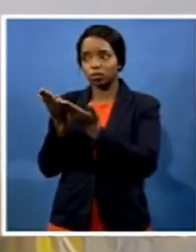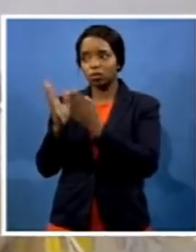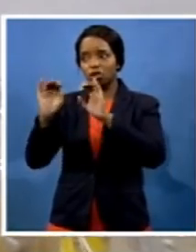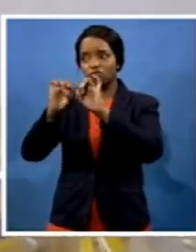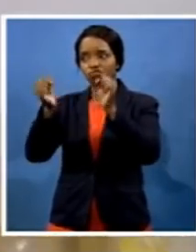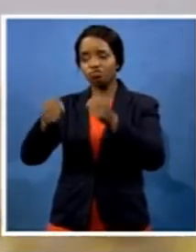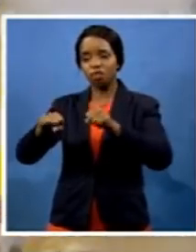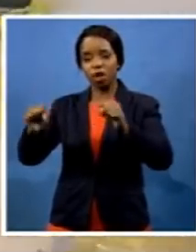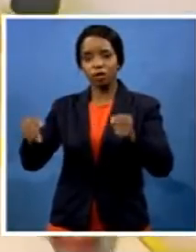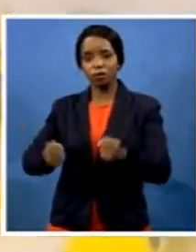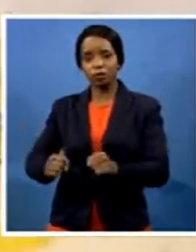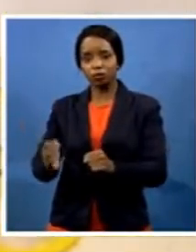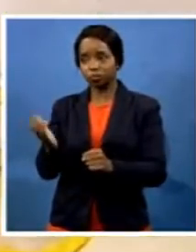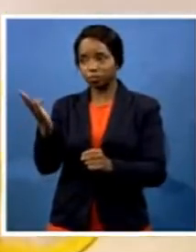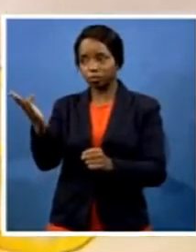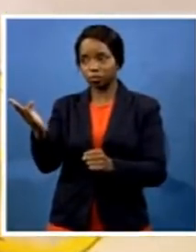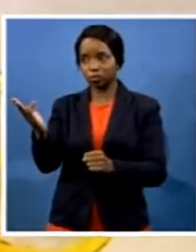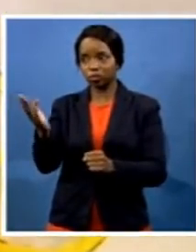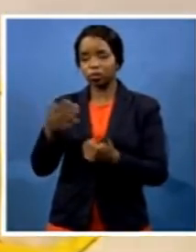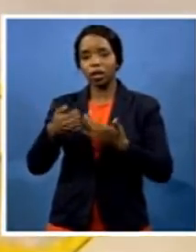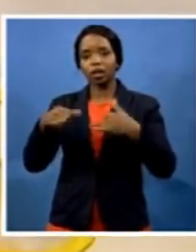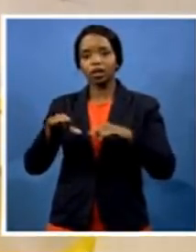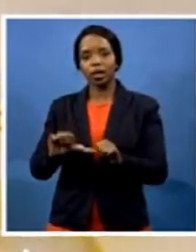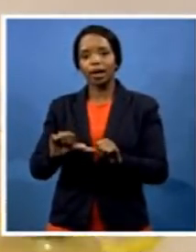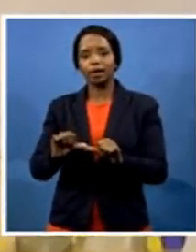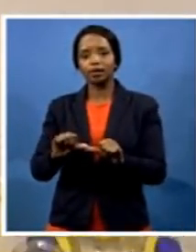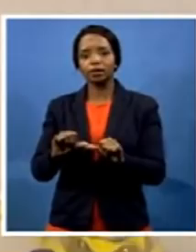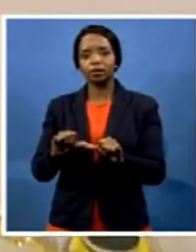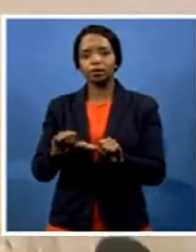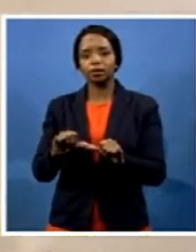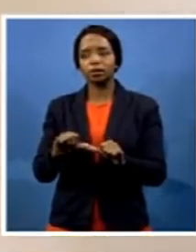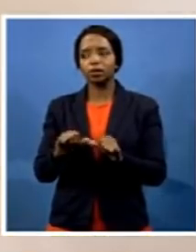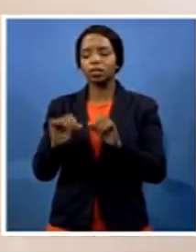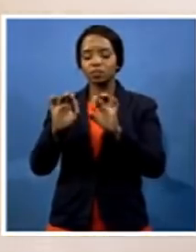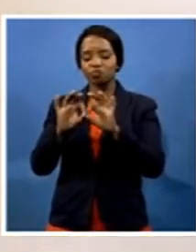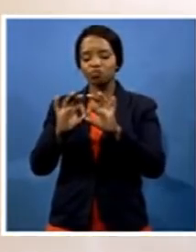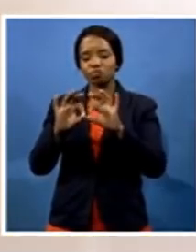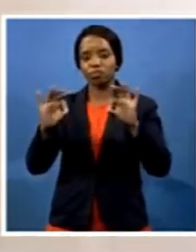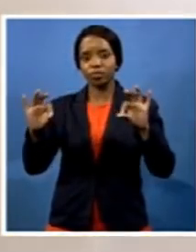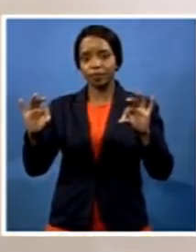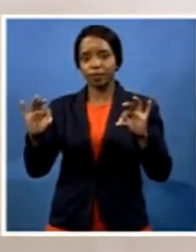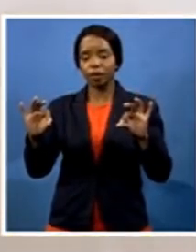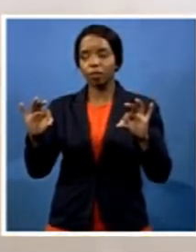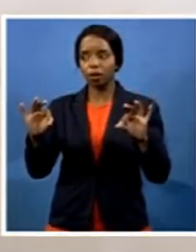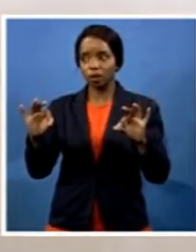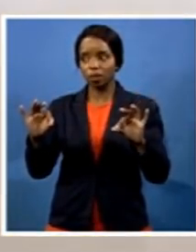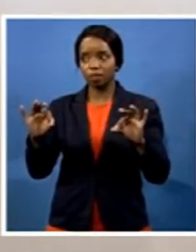wire to make a nice shape of the nose